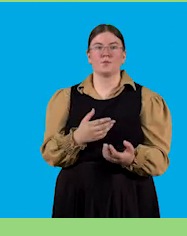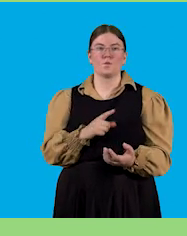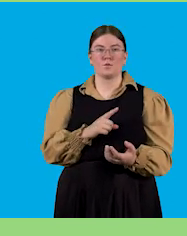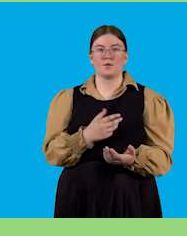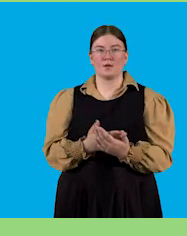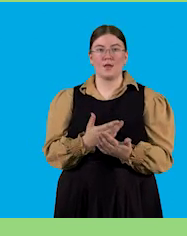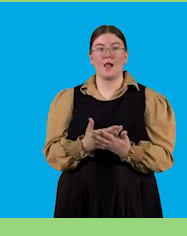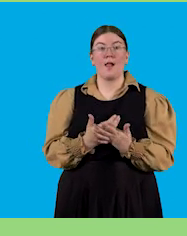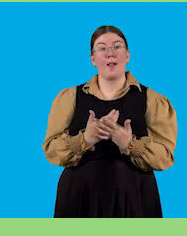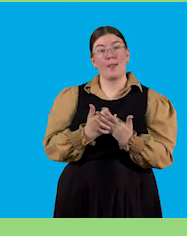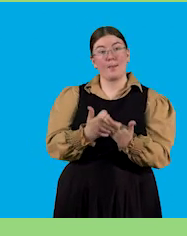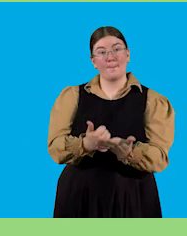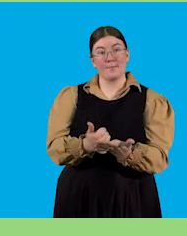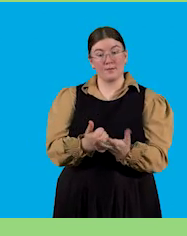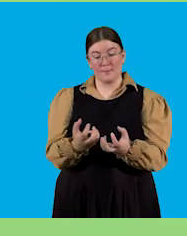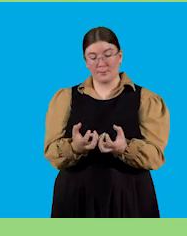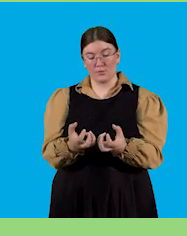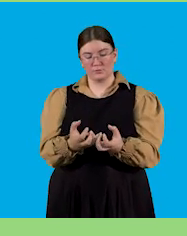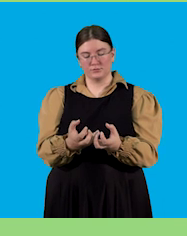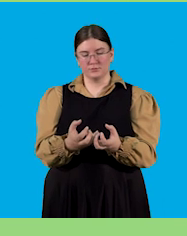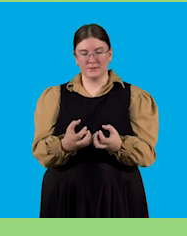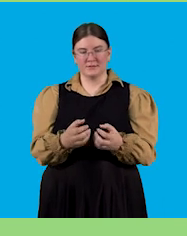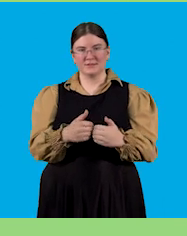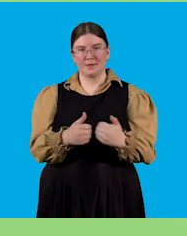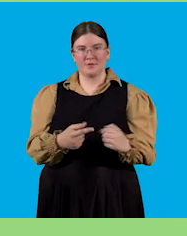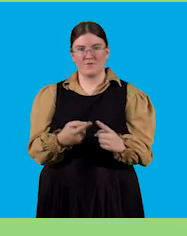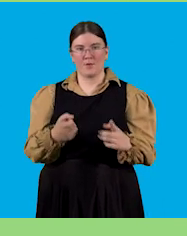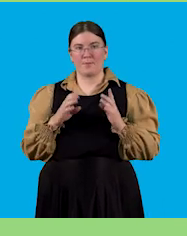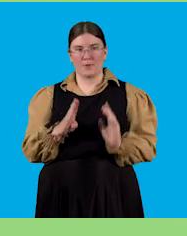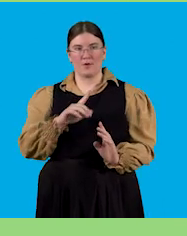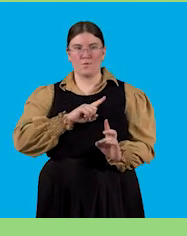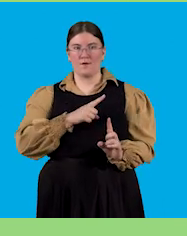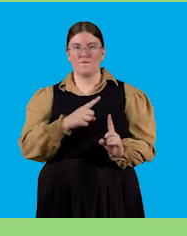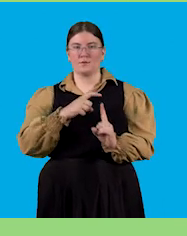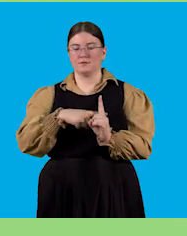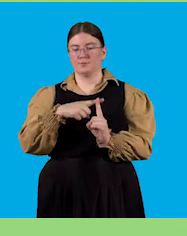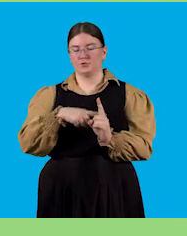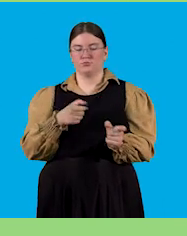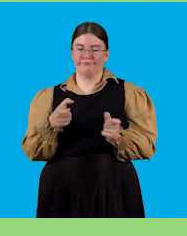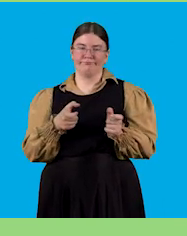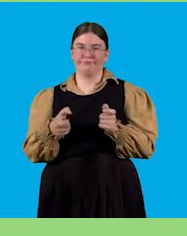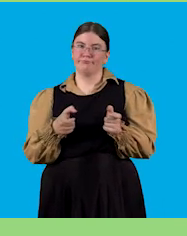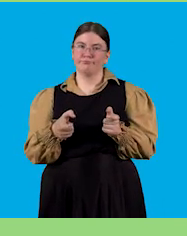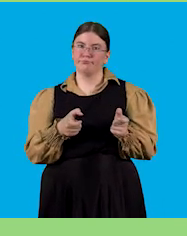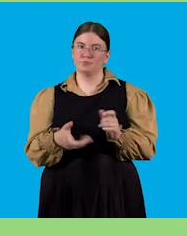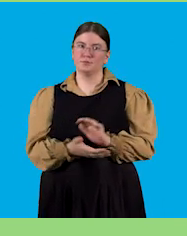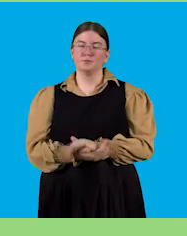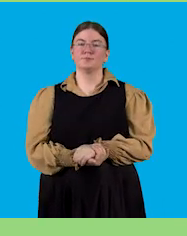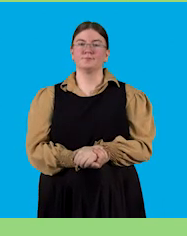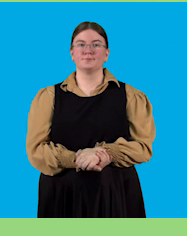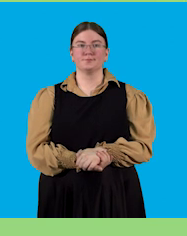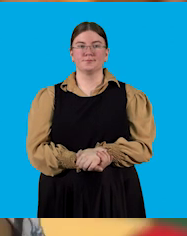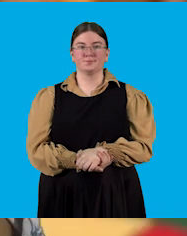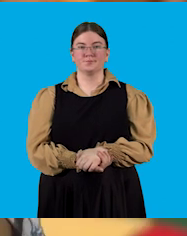body to regulate temperature. So the function of the scrotum is to regulate